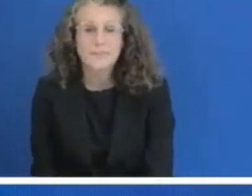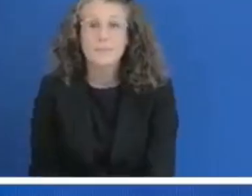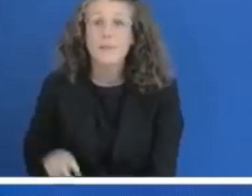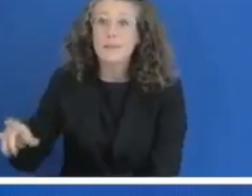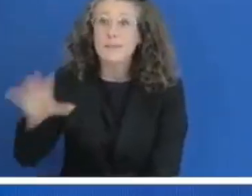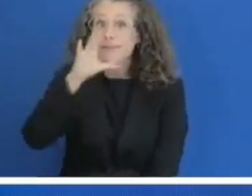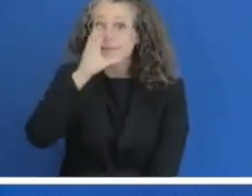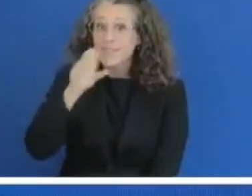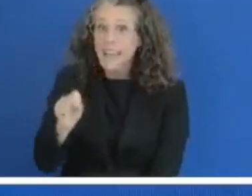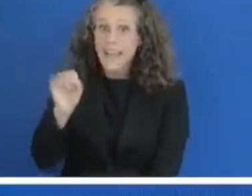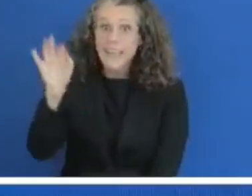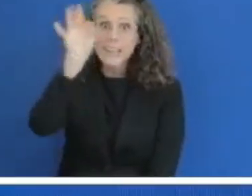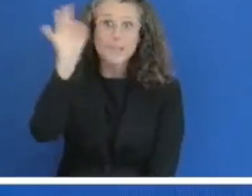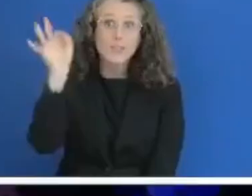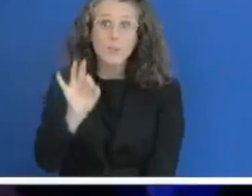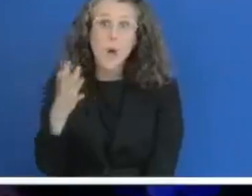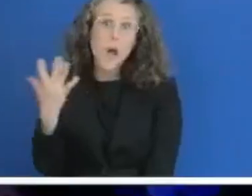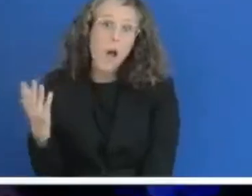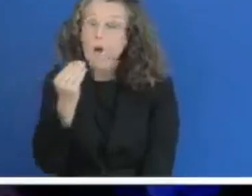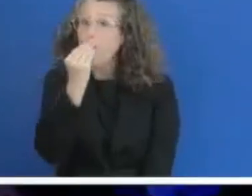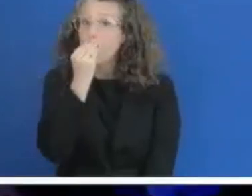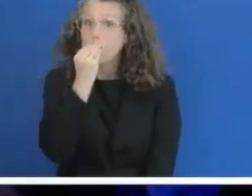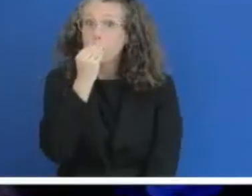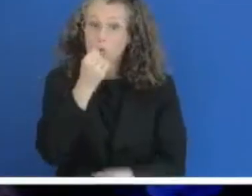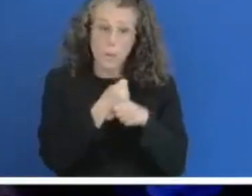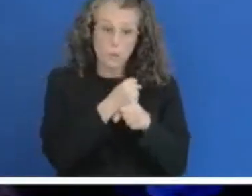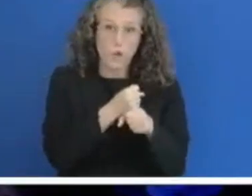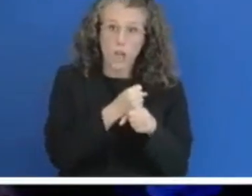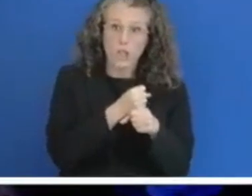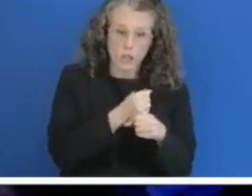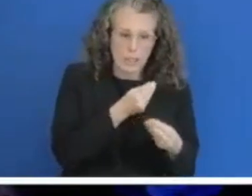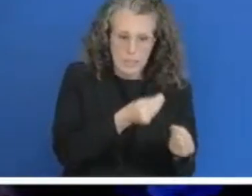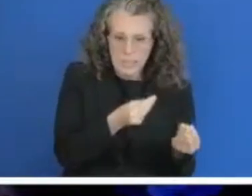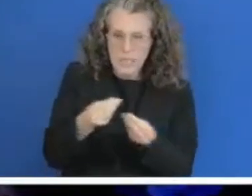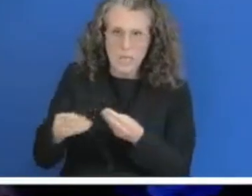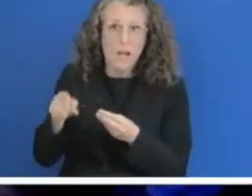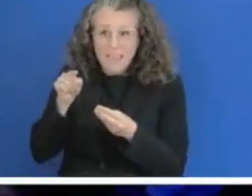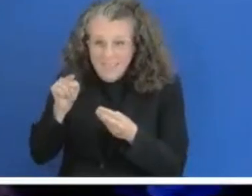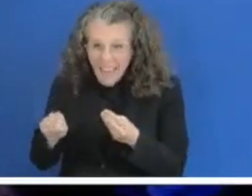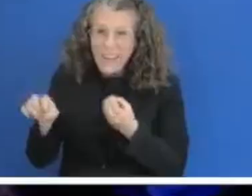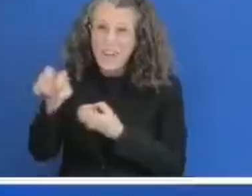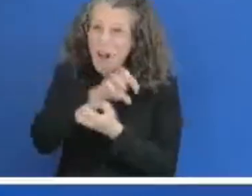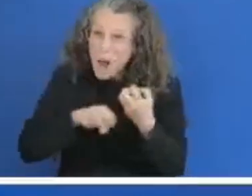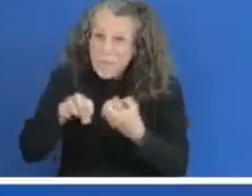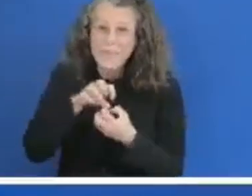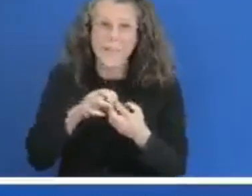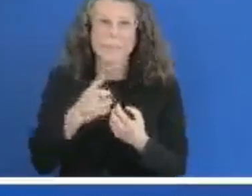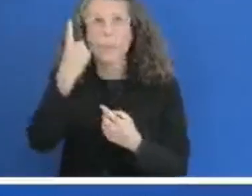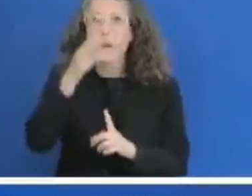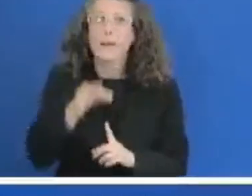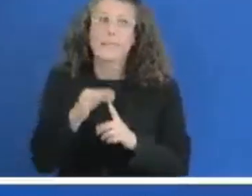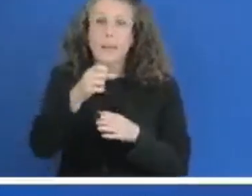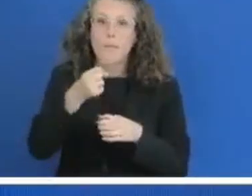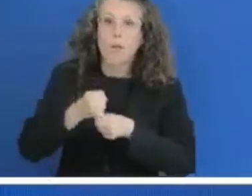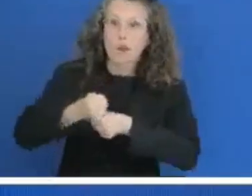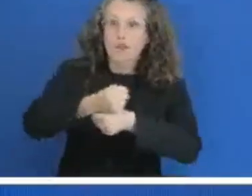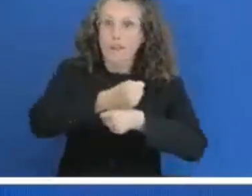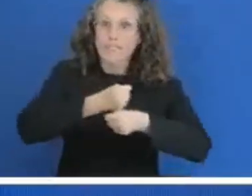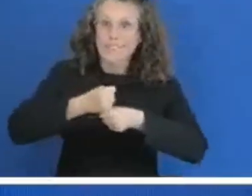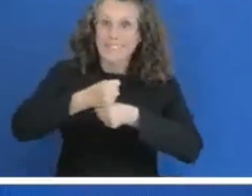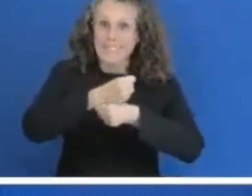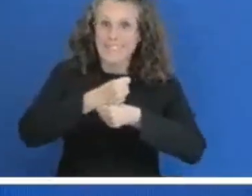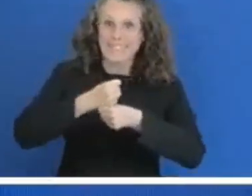complex as a food production system can get. Take the example of specialty coffee, for example, that's grown in